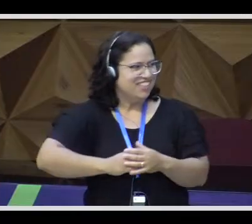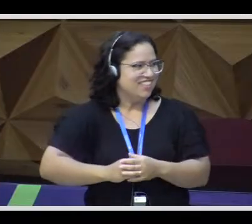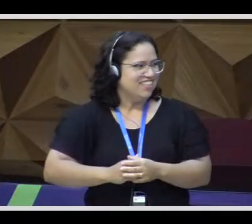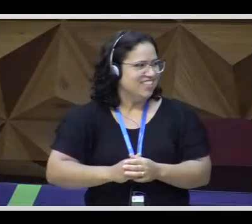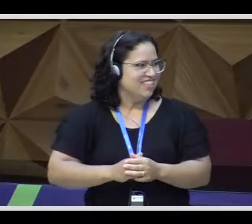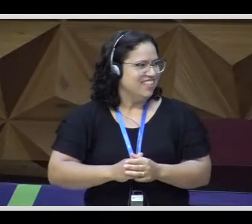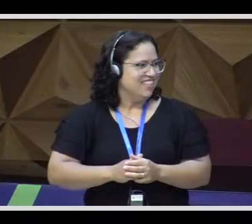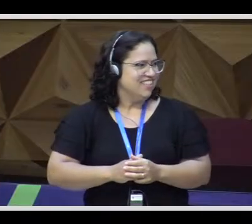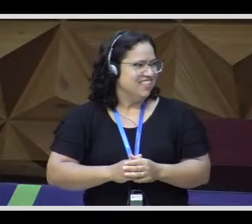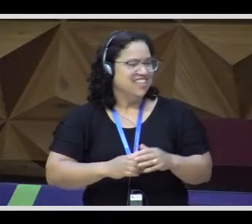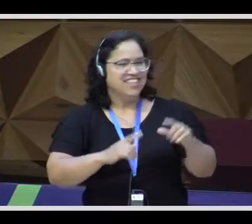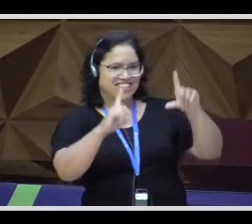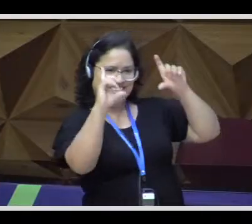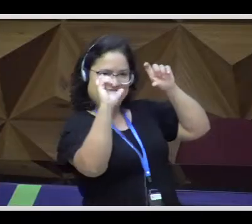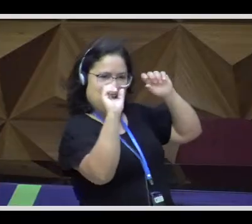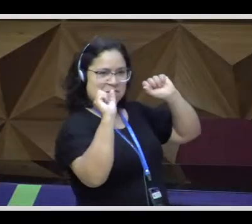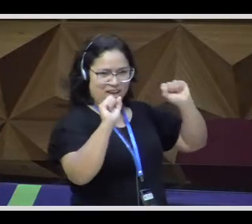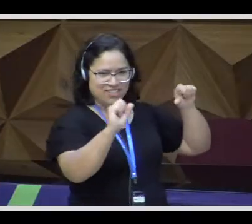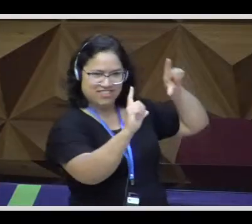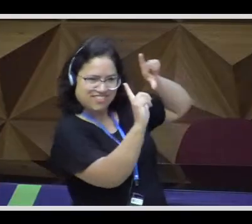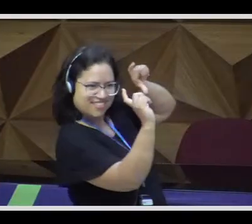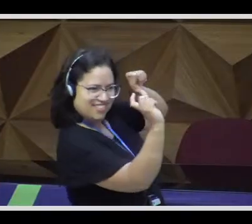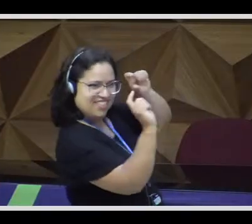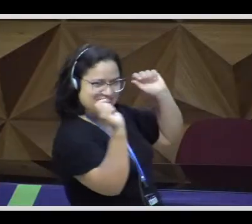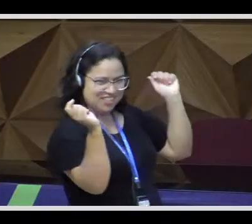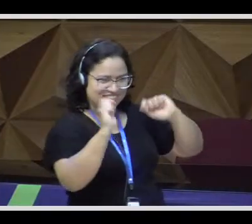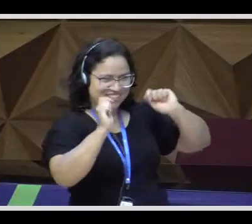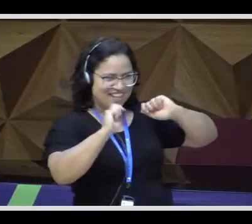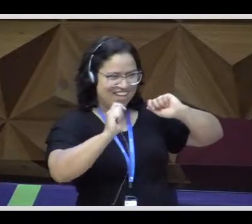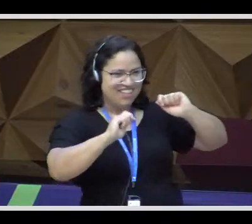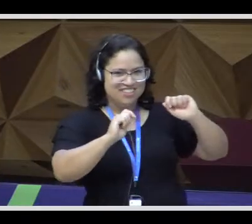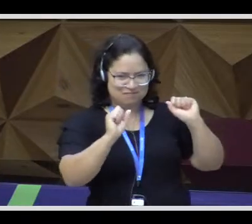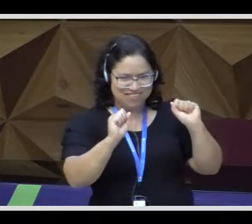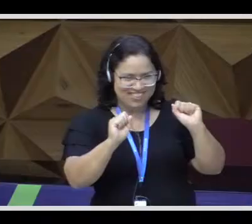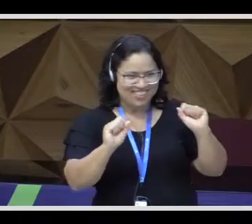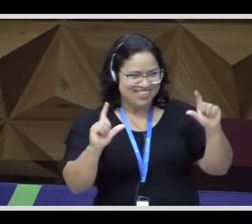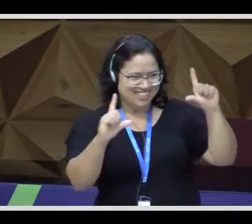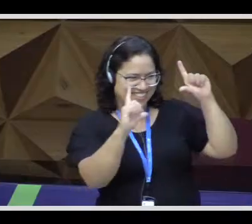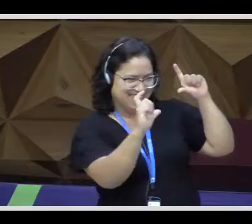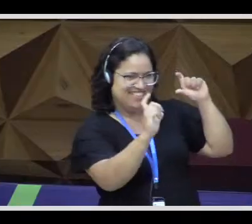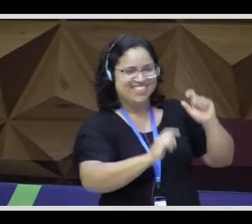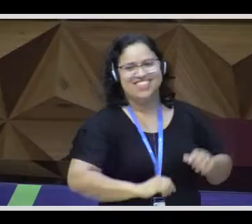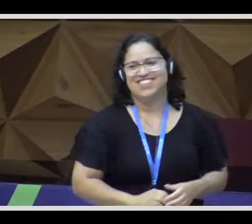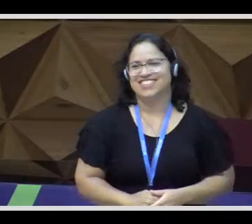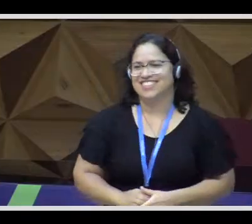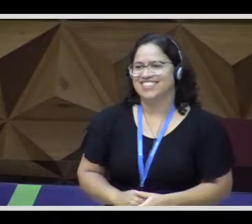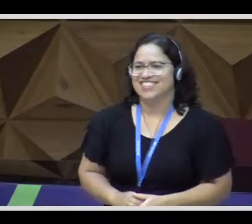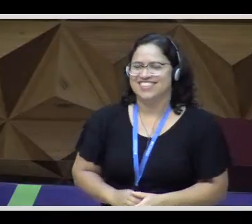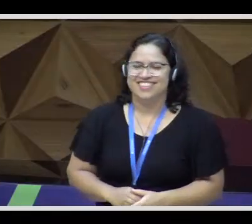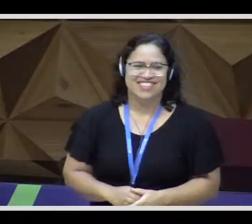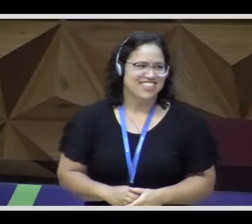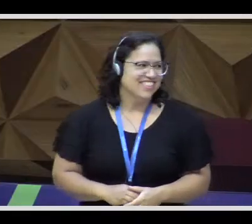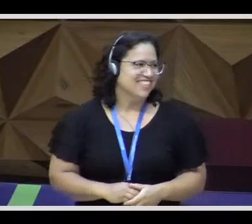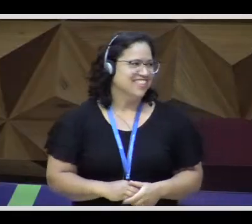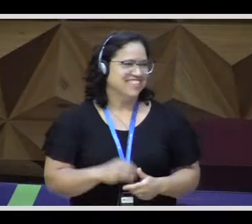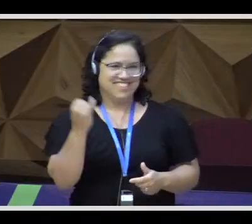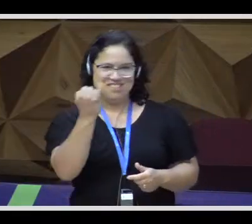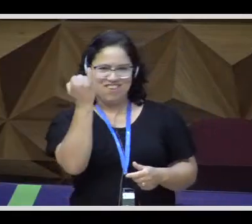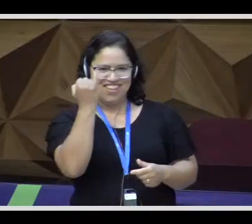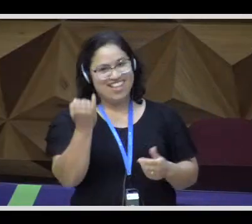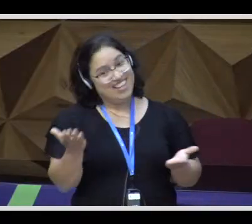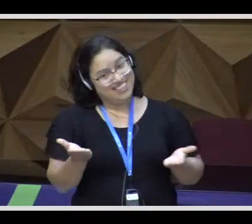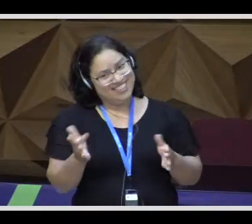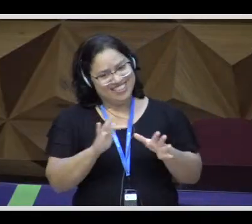picture like this? Do you guys allow? Yeah? Because this is important nowadays. Look at that.